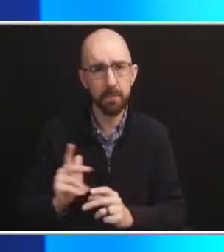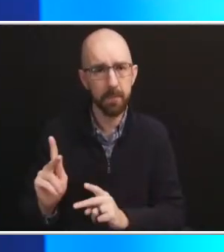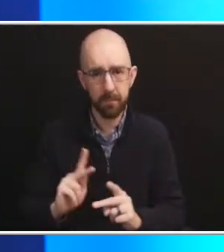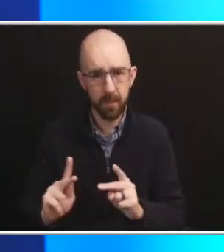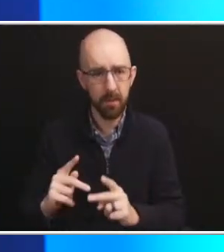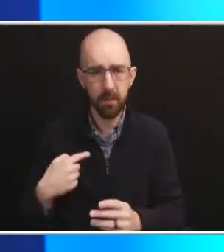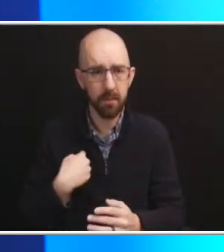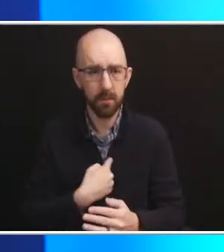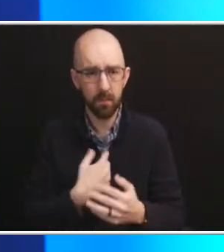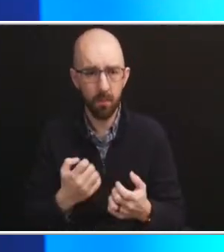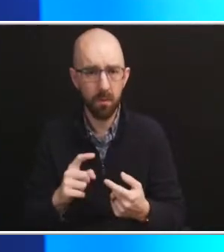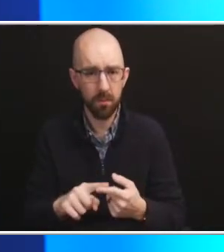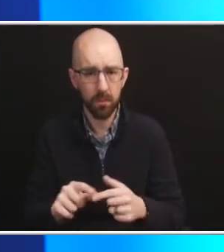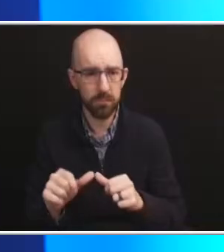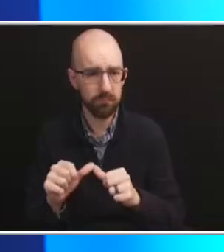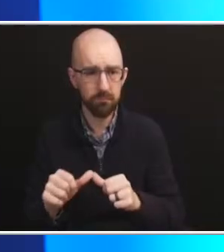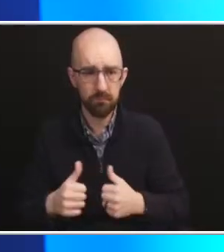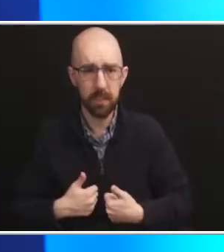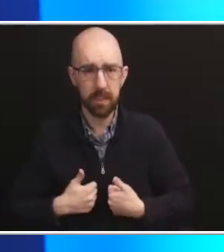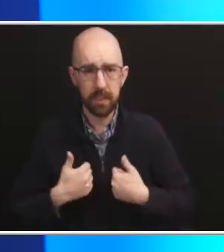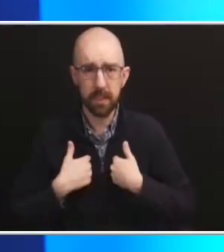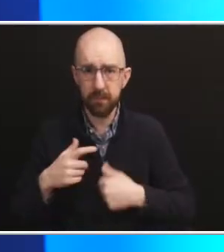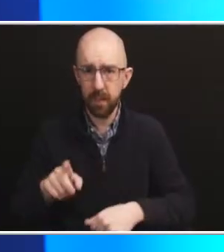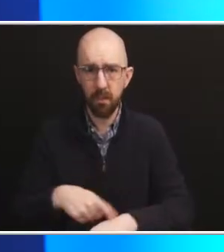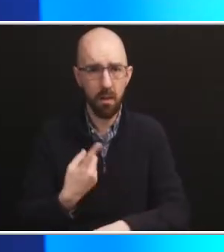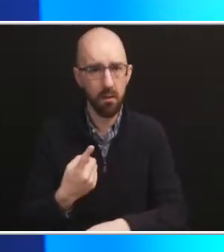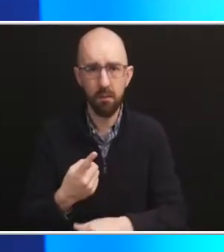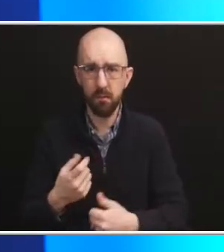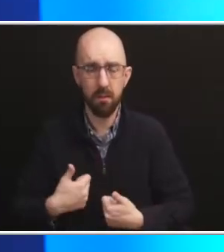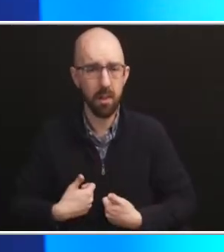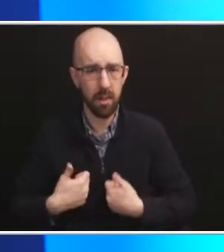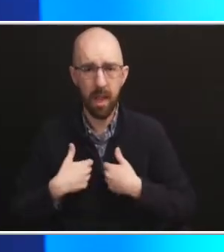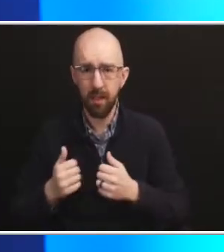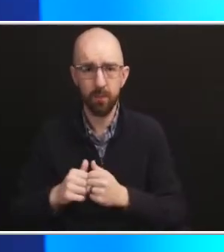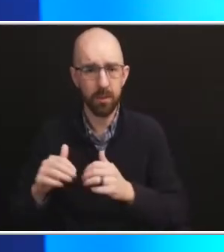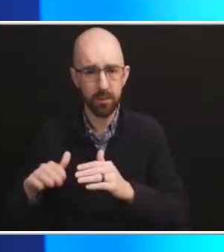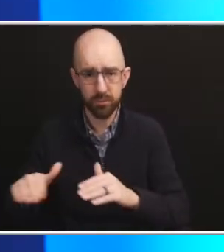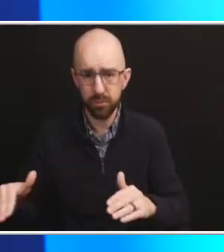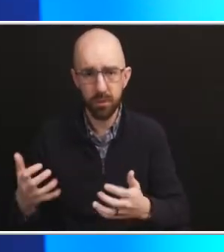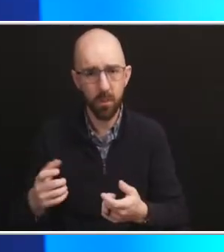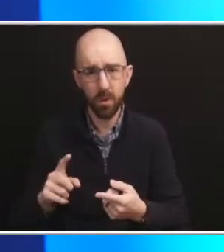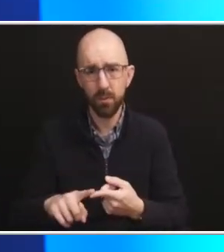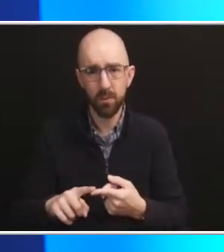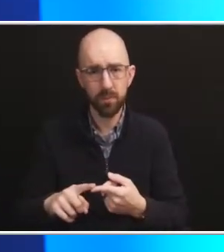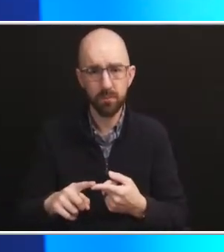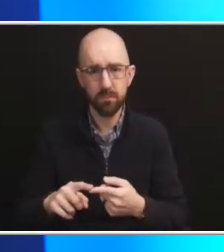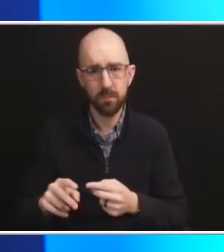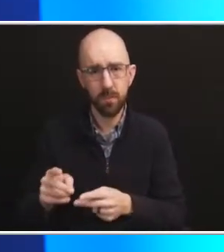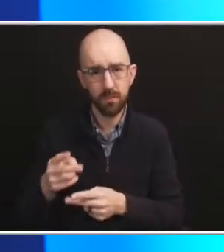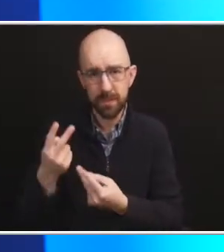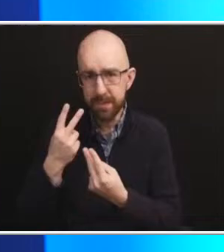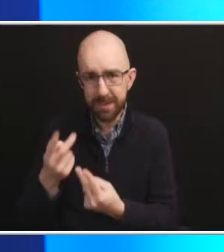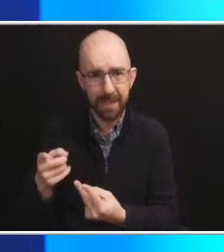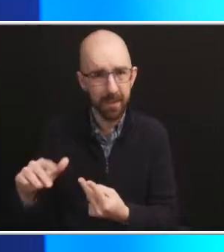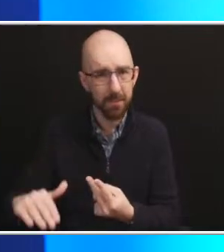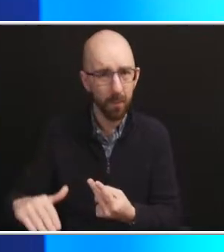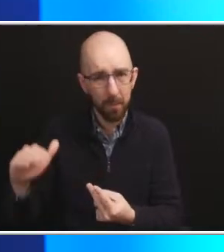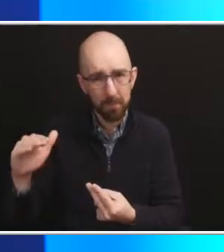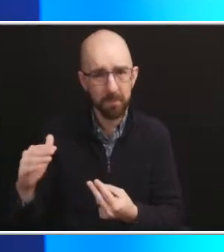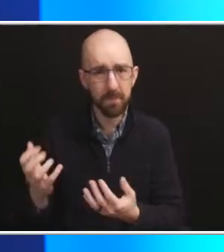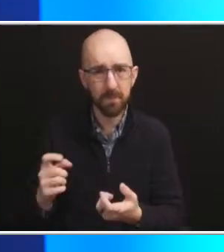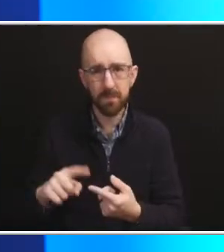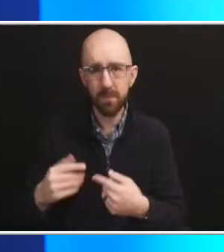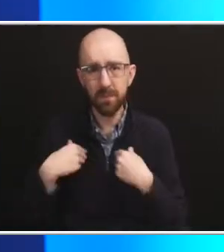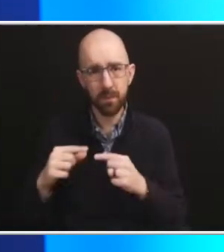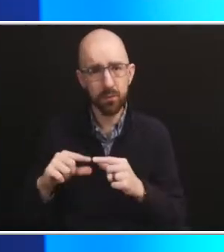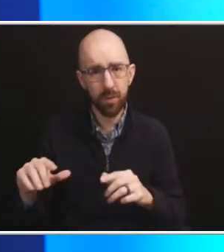to keep living long lives. We have children. We want to watch them grow up, and we want to have grandchildren